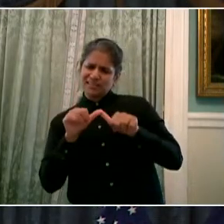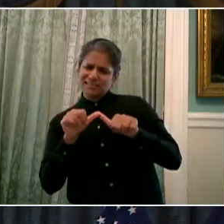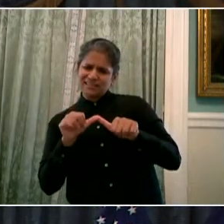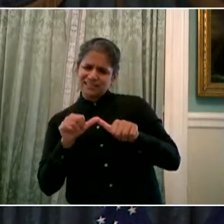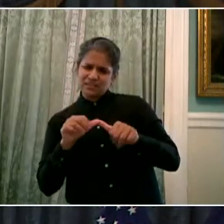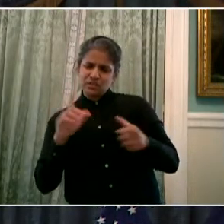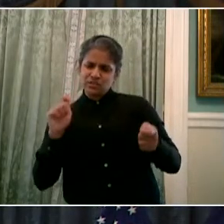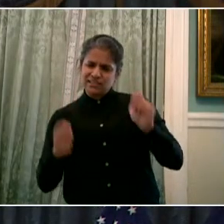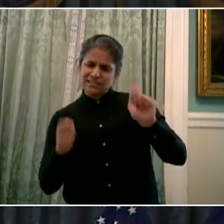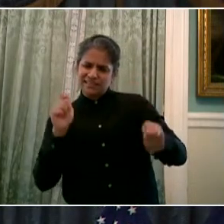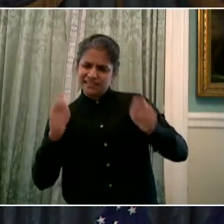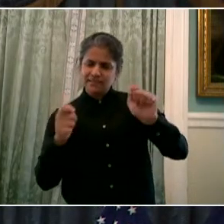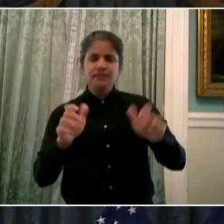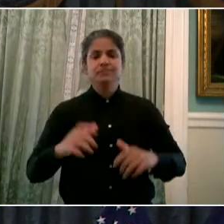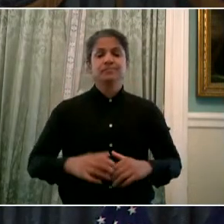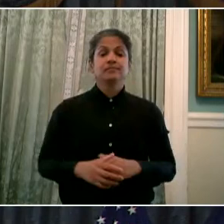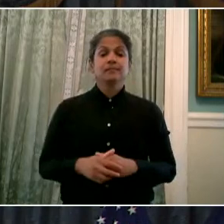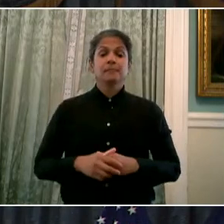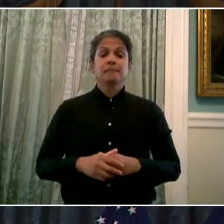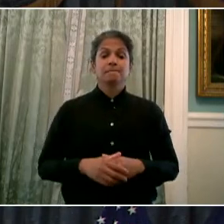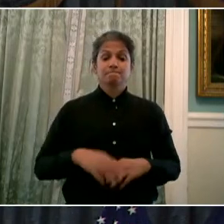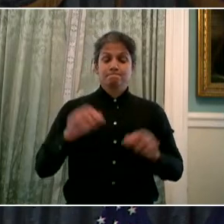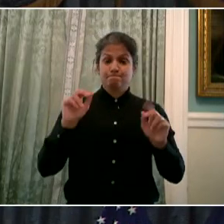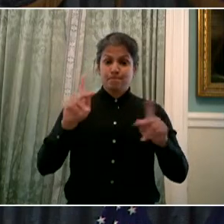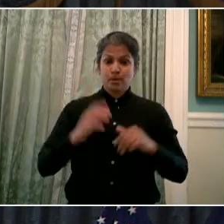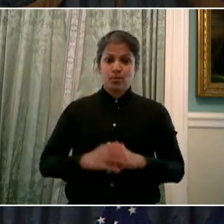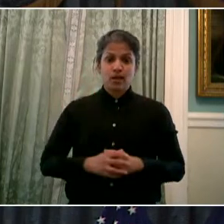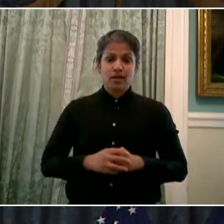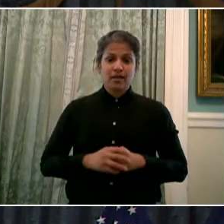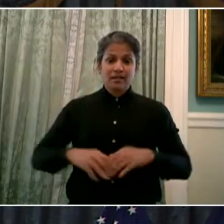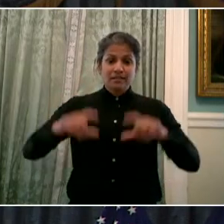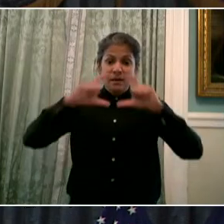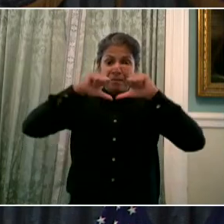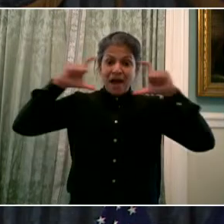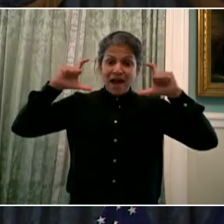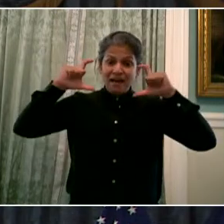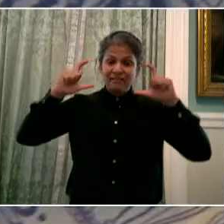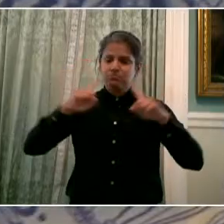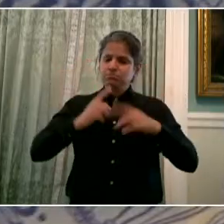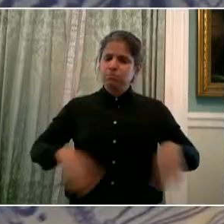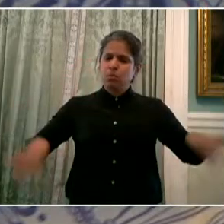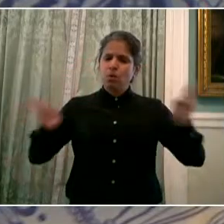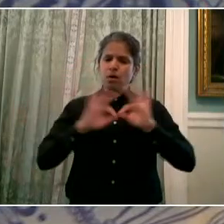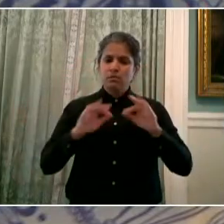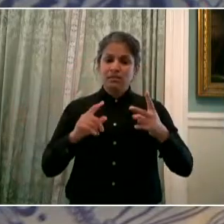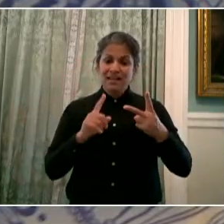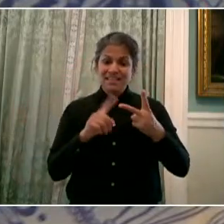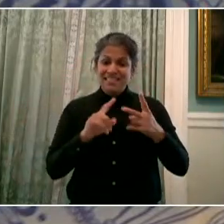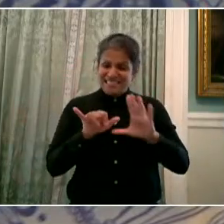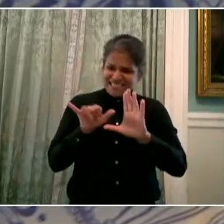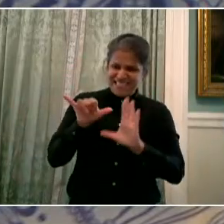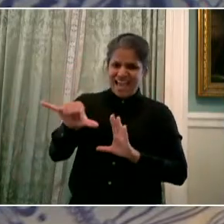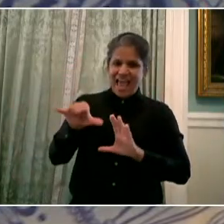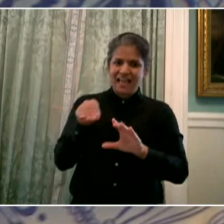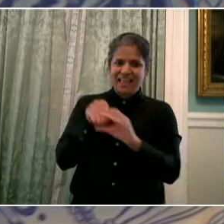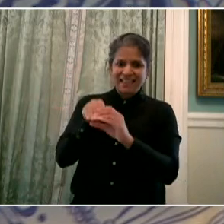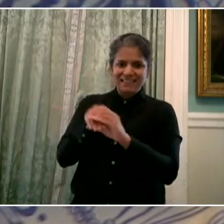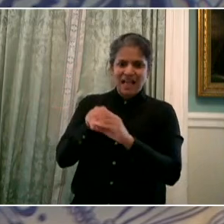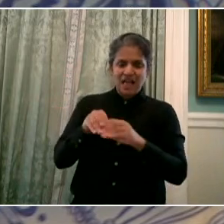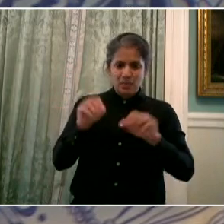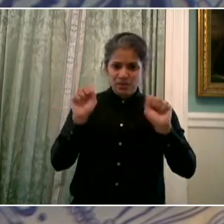that if you have to, we want you to stay indoors if possible, but we know that that's not always possible. If you do have to go out, we want you